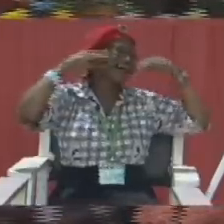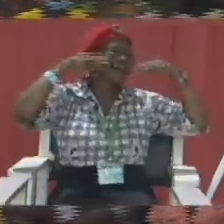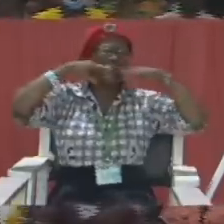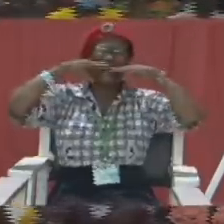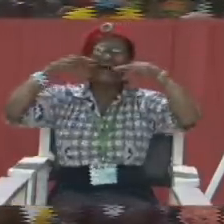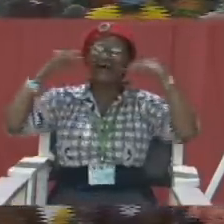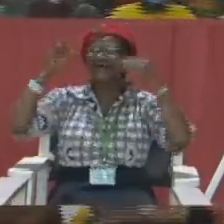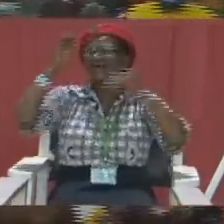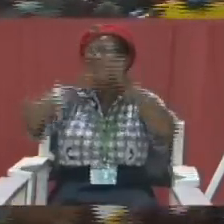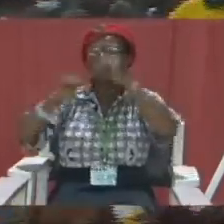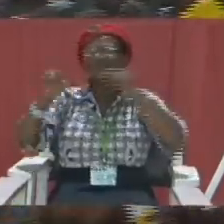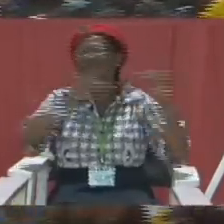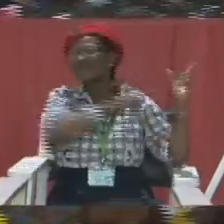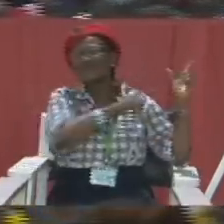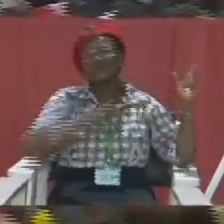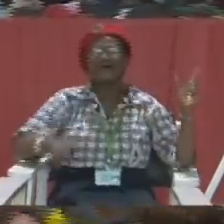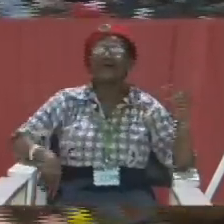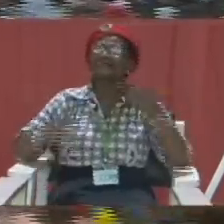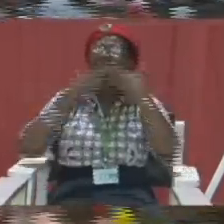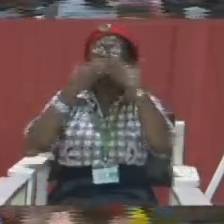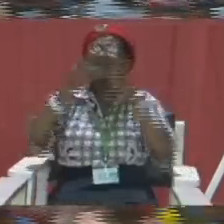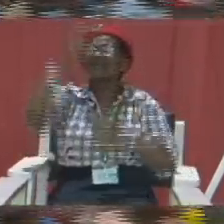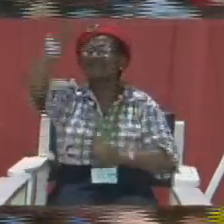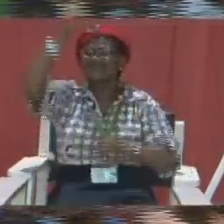you, Daddy, thank you.